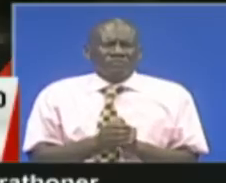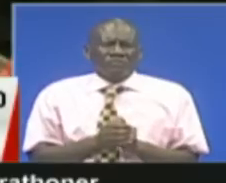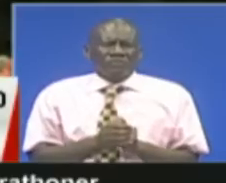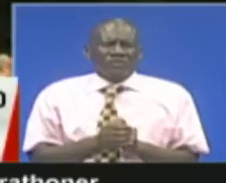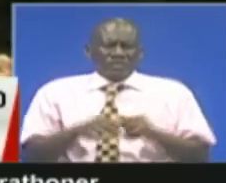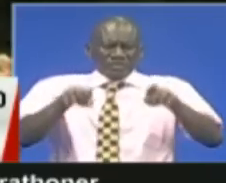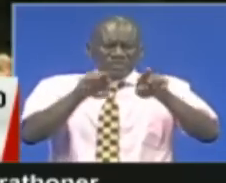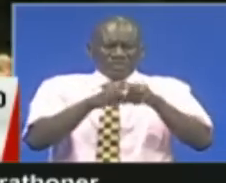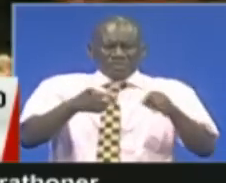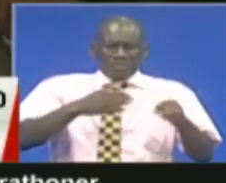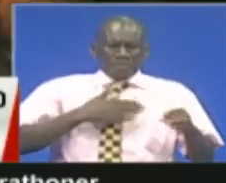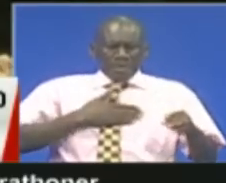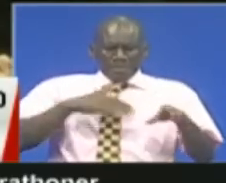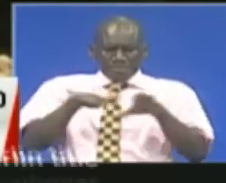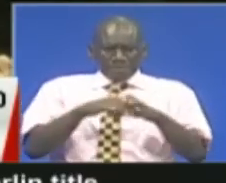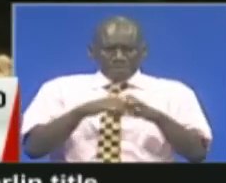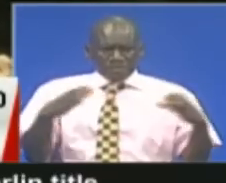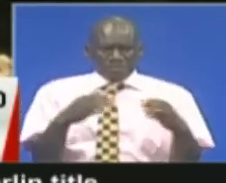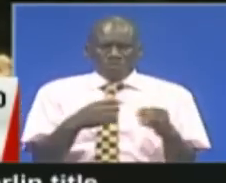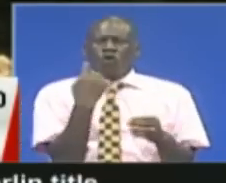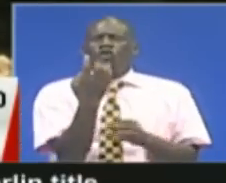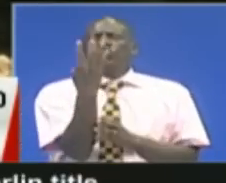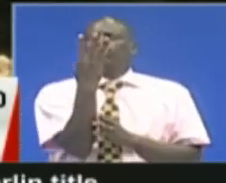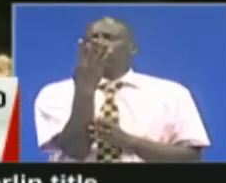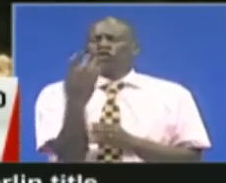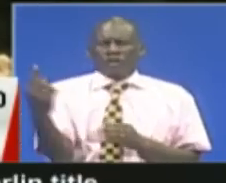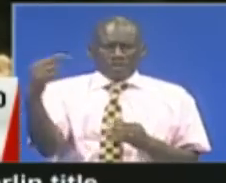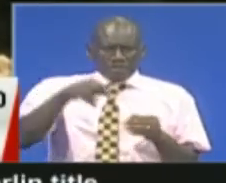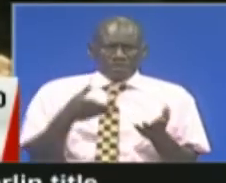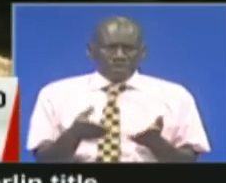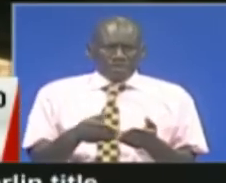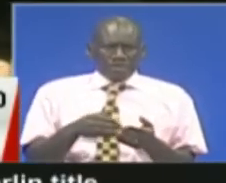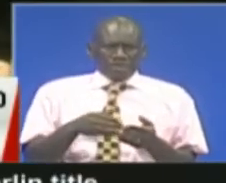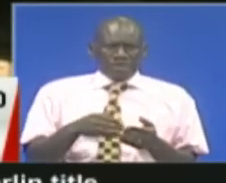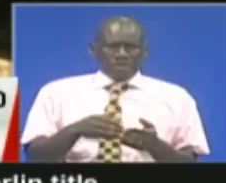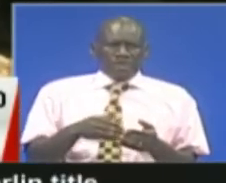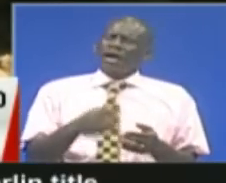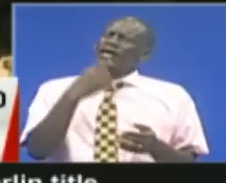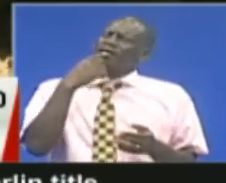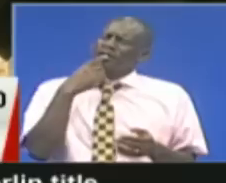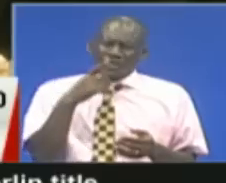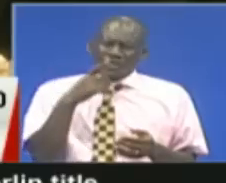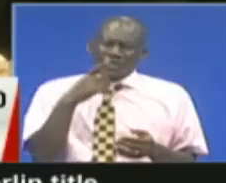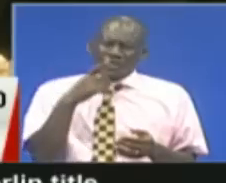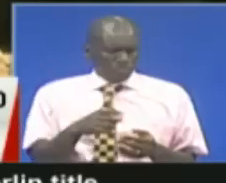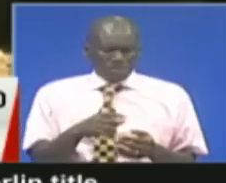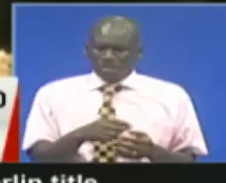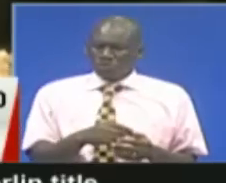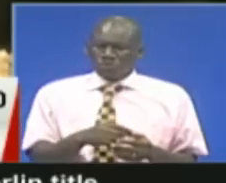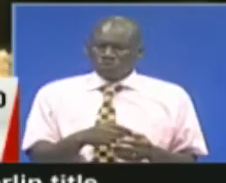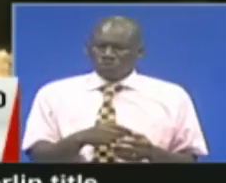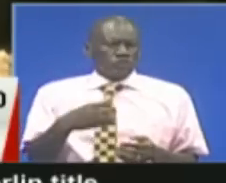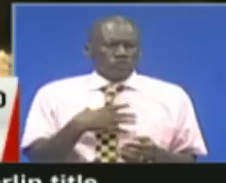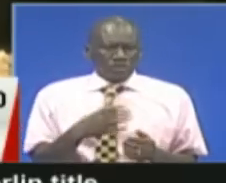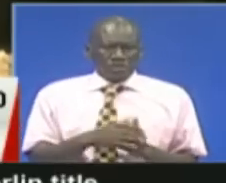Even our team, our membership team, only 4 who came here. Madam, it was painful. I found it hard